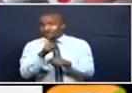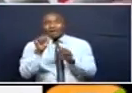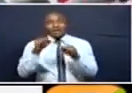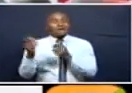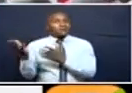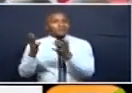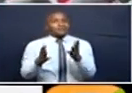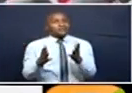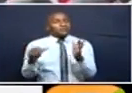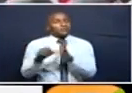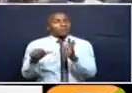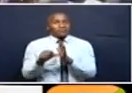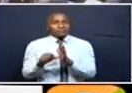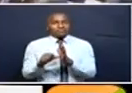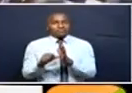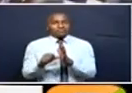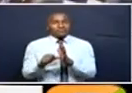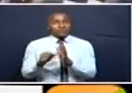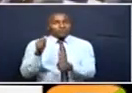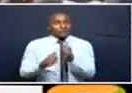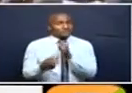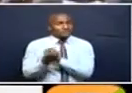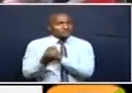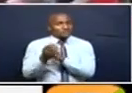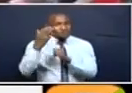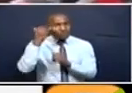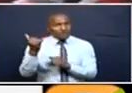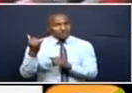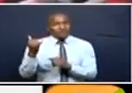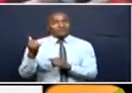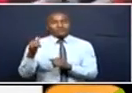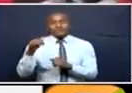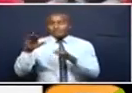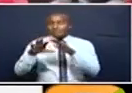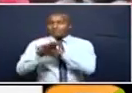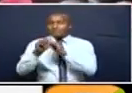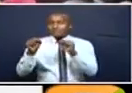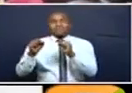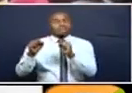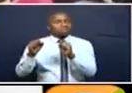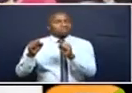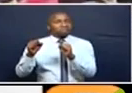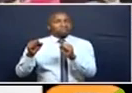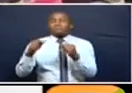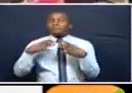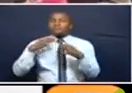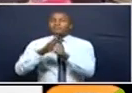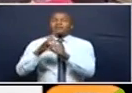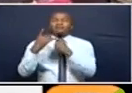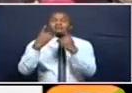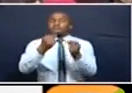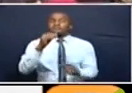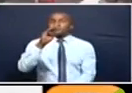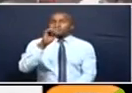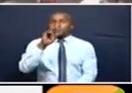of hostility. That's true. Which you could explain why perhaps the Deputy President may not get significant crowds in Baringo. Not